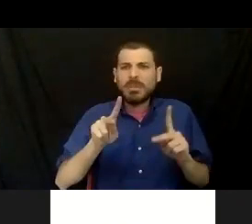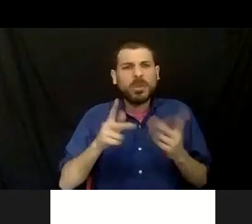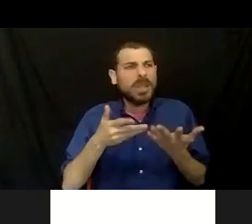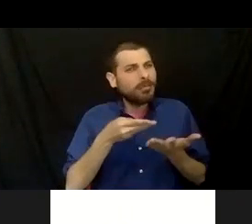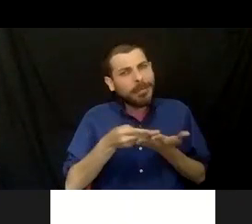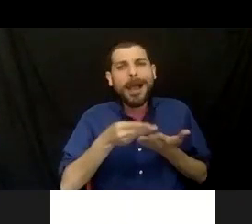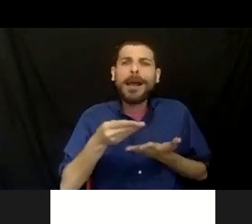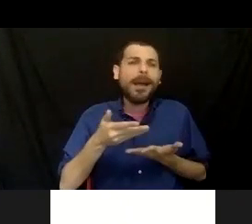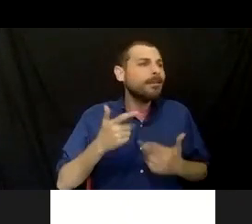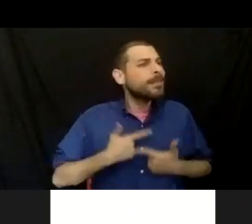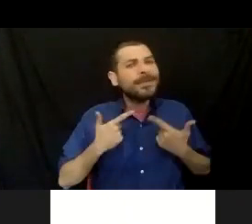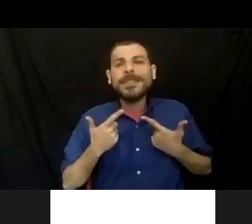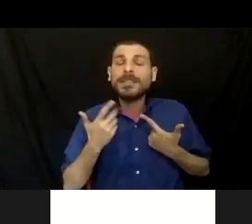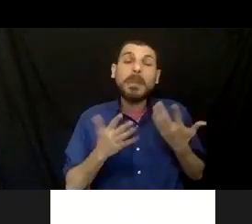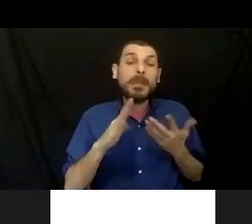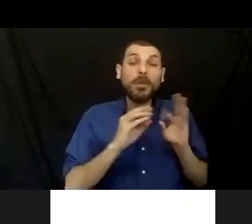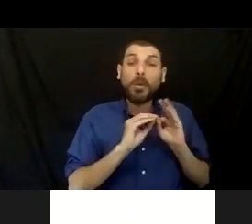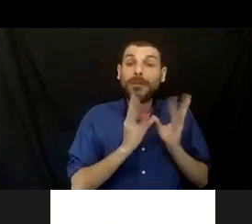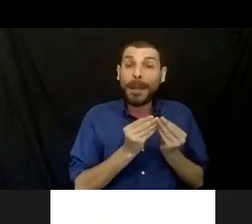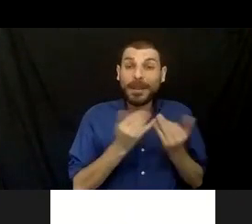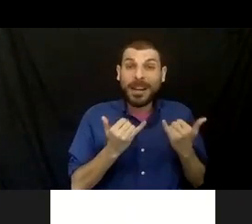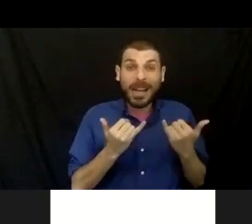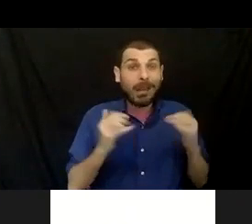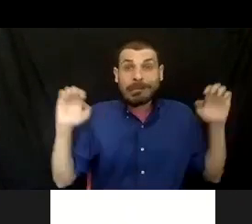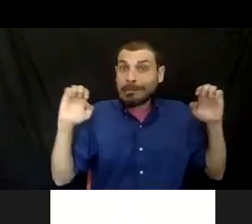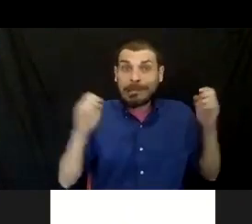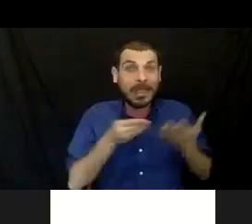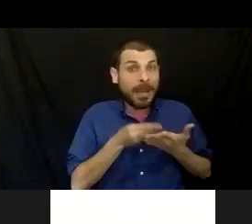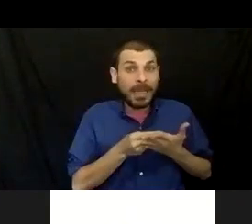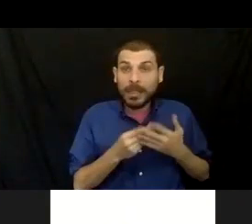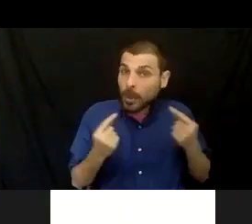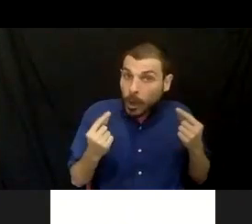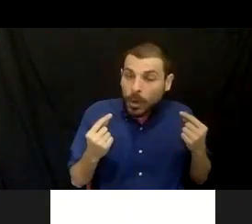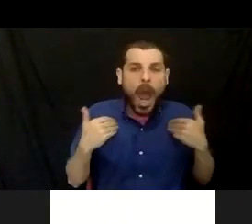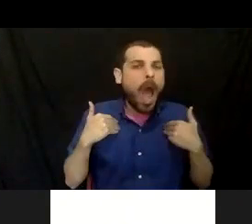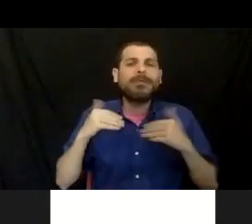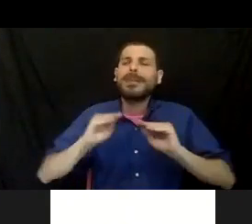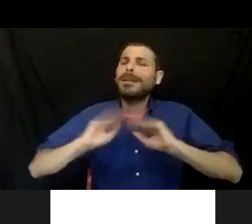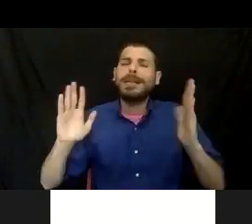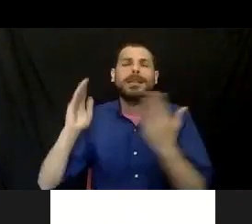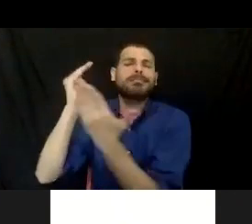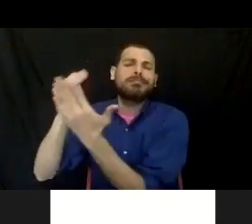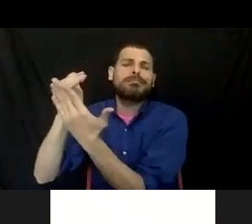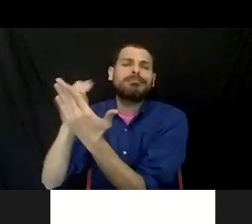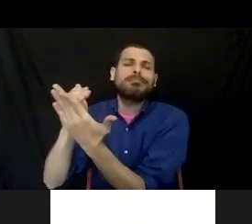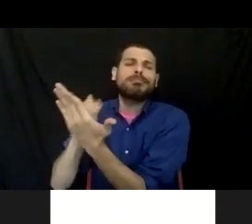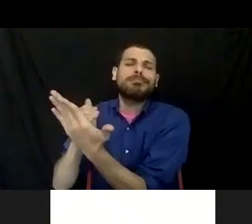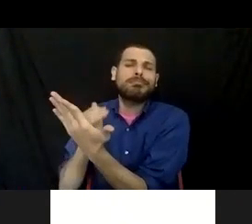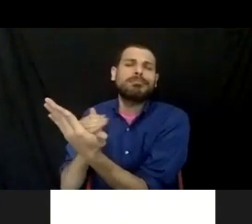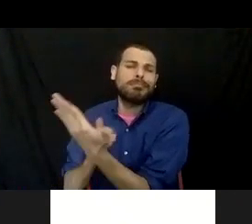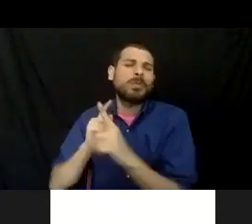if your family's in financial distress, it explains the steps that you can take concerning all kinds of different consumer